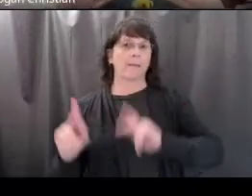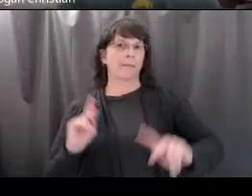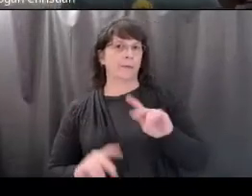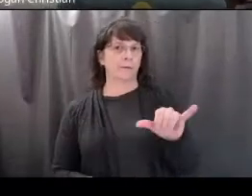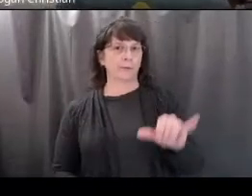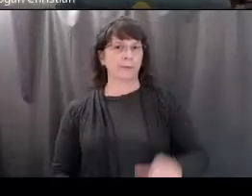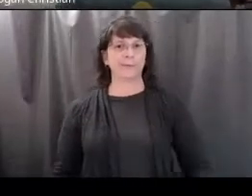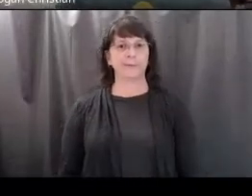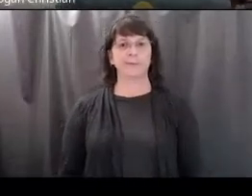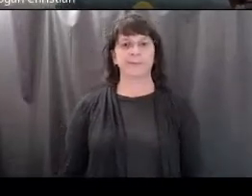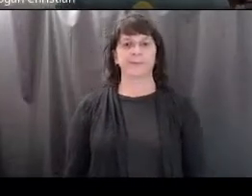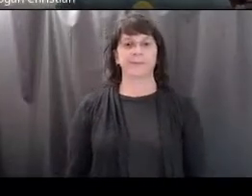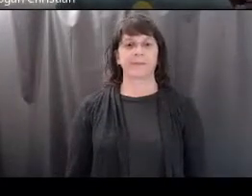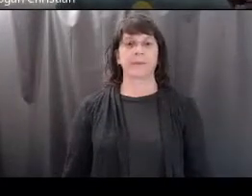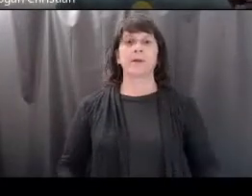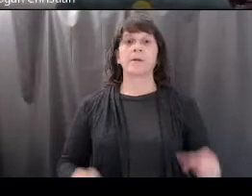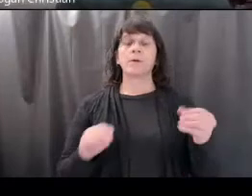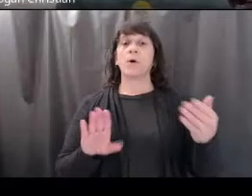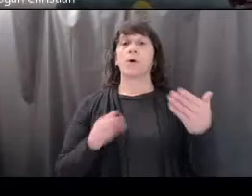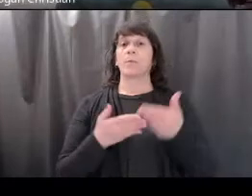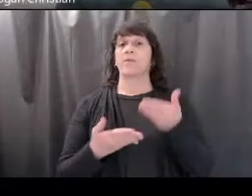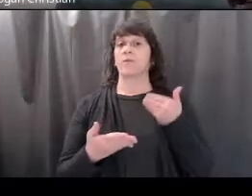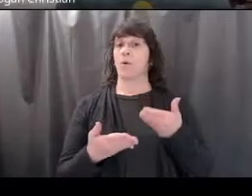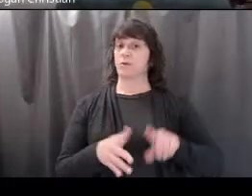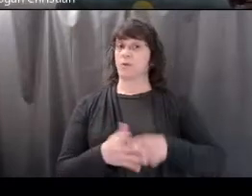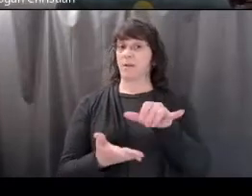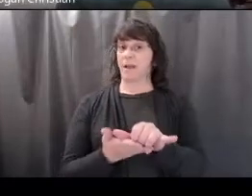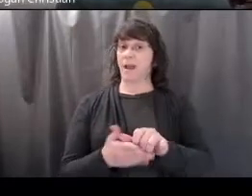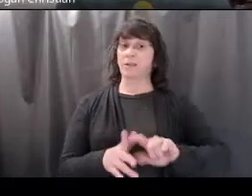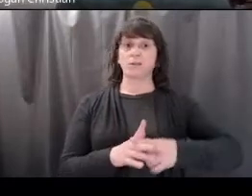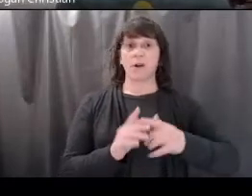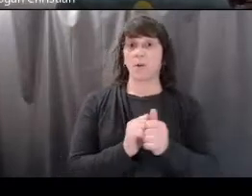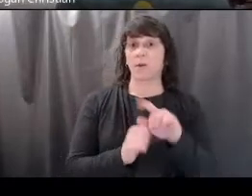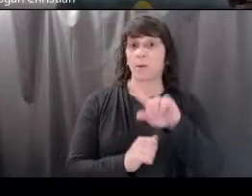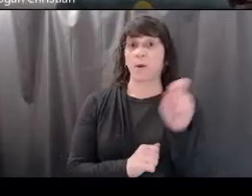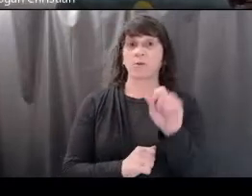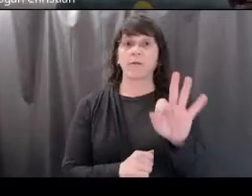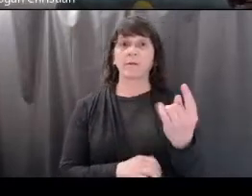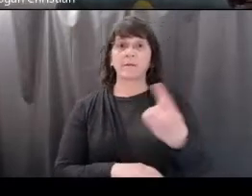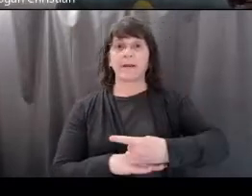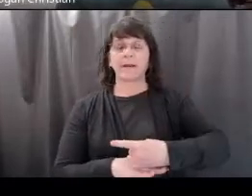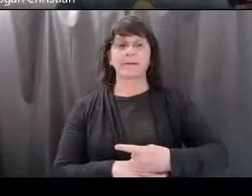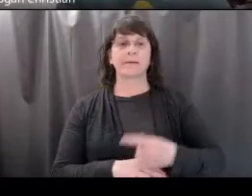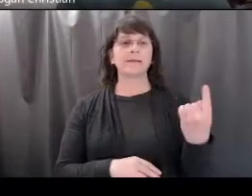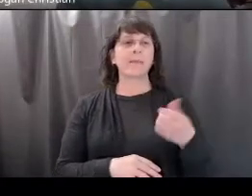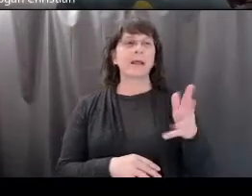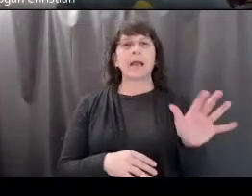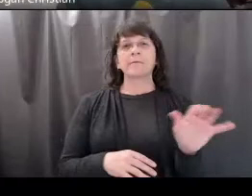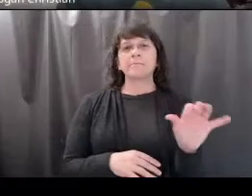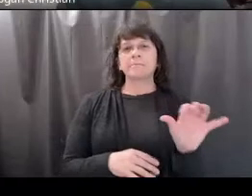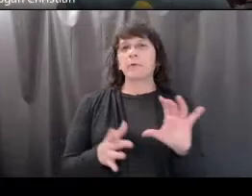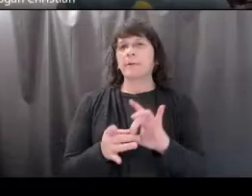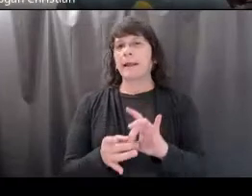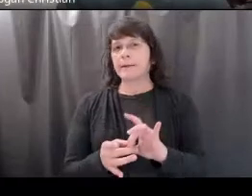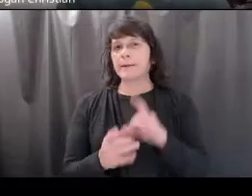human beings. So before we get started, I wanted to begin with a question of the day, something kind of similar and